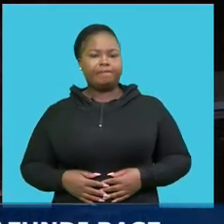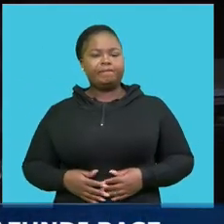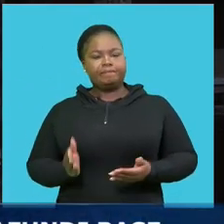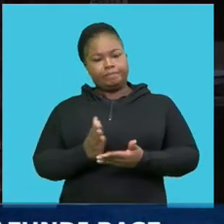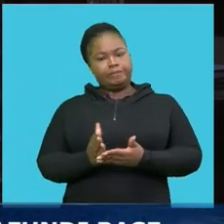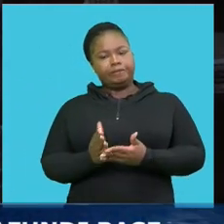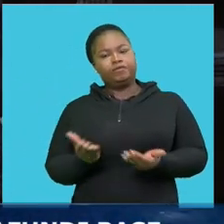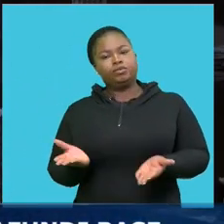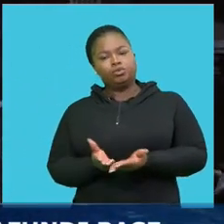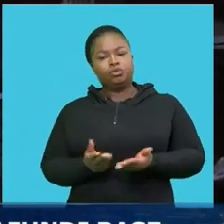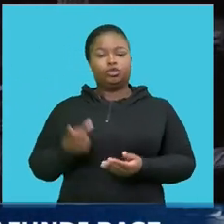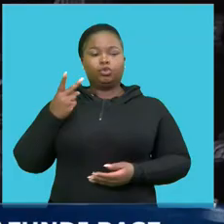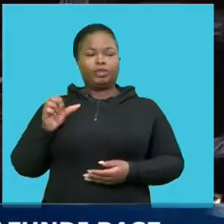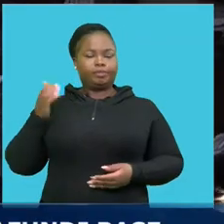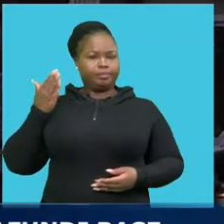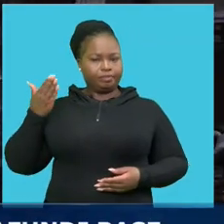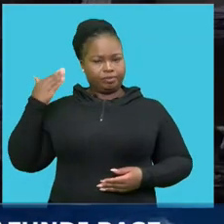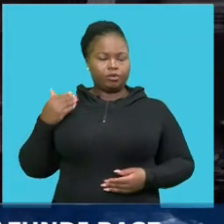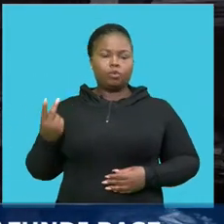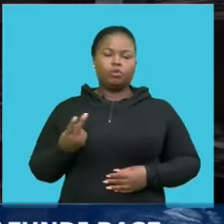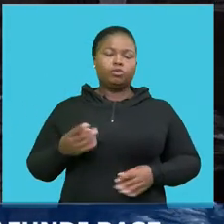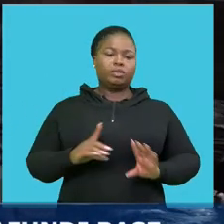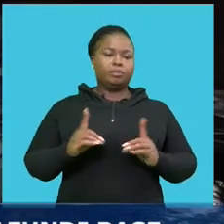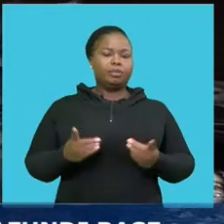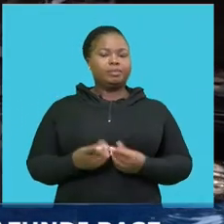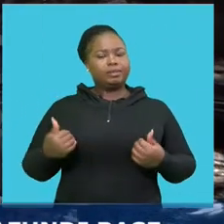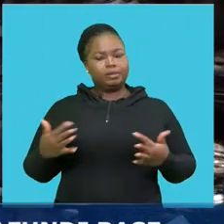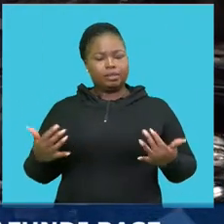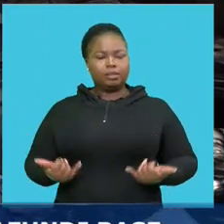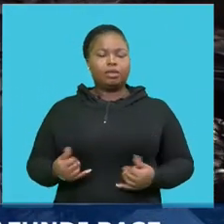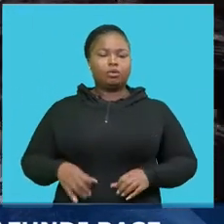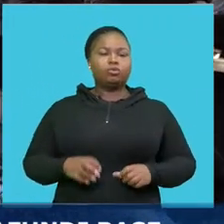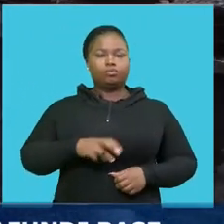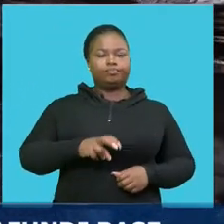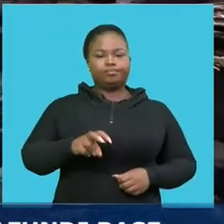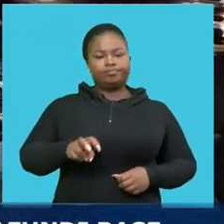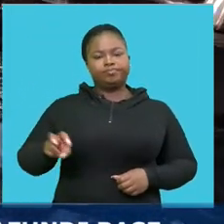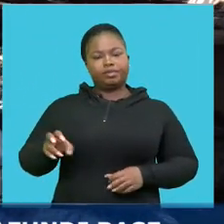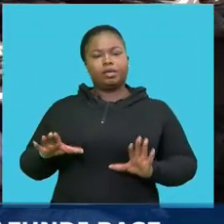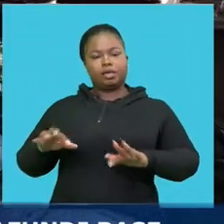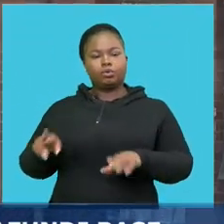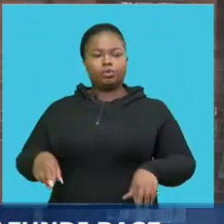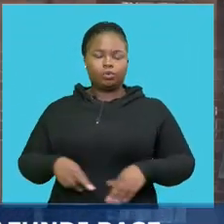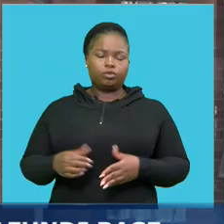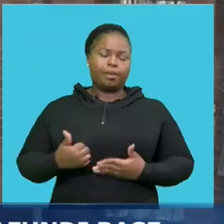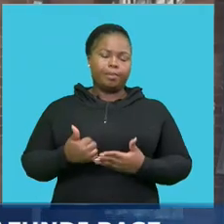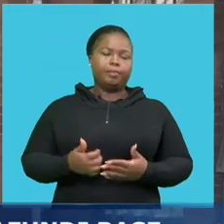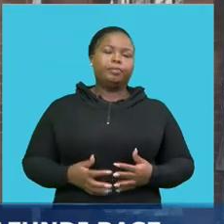ingxenye yasemasontweni amabili edlule, kanti ke umnyango usuqalile ukuletha amagumbi okufundela angomahamba nendlwana ukwenza